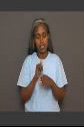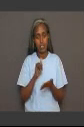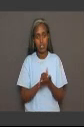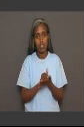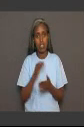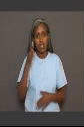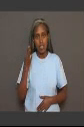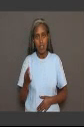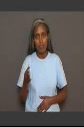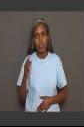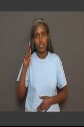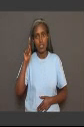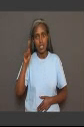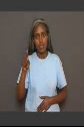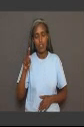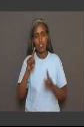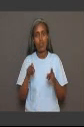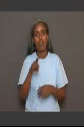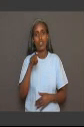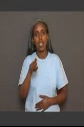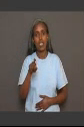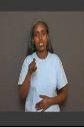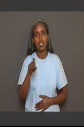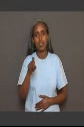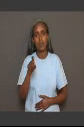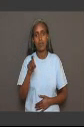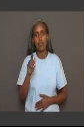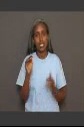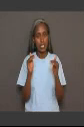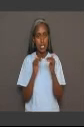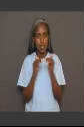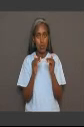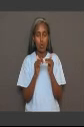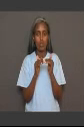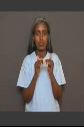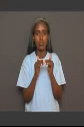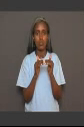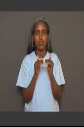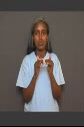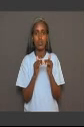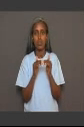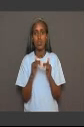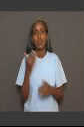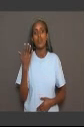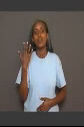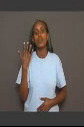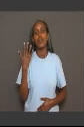f derivative of x is equal to